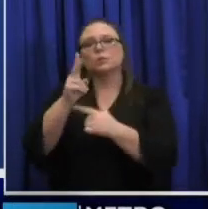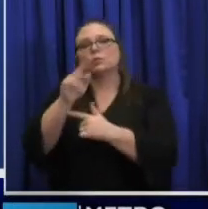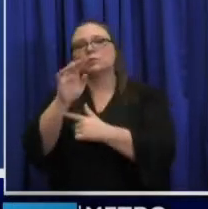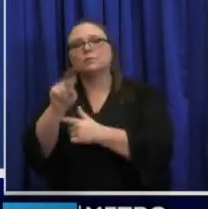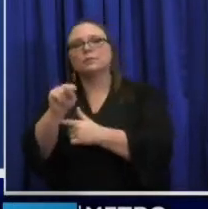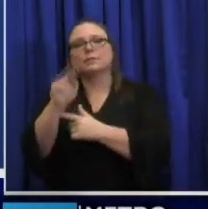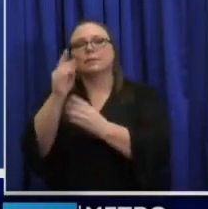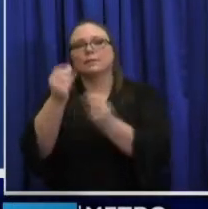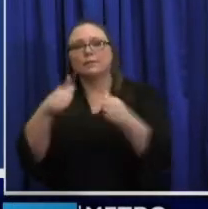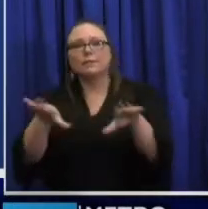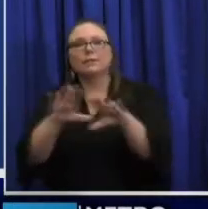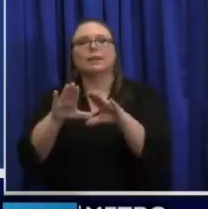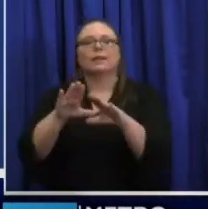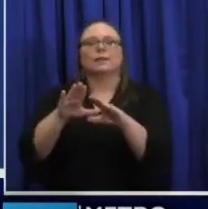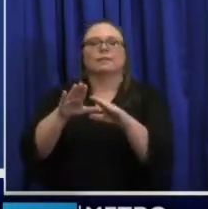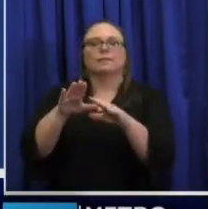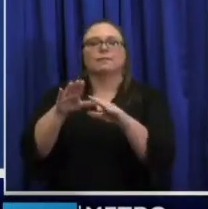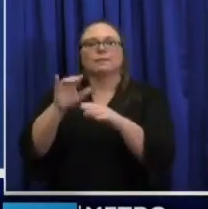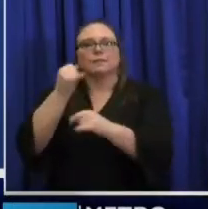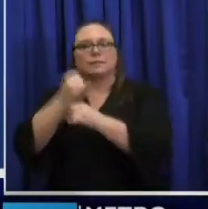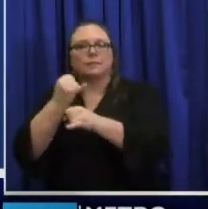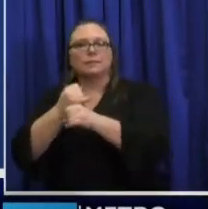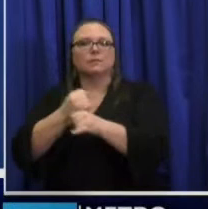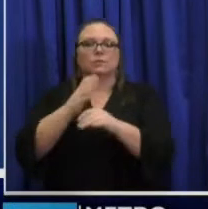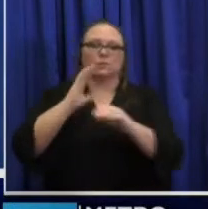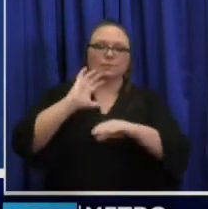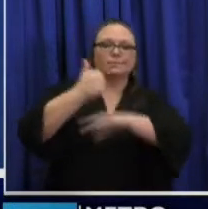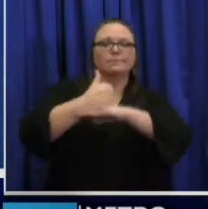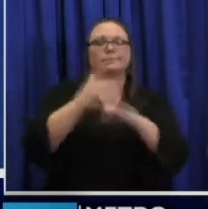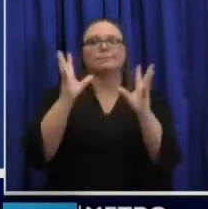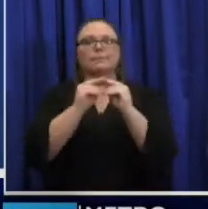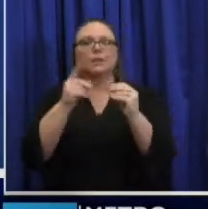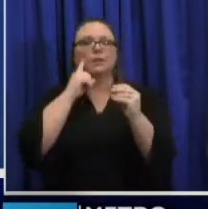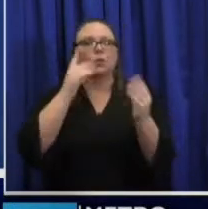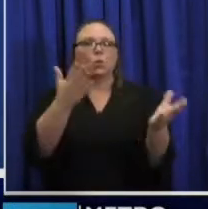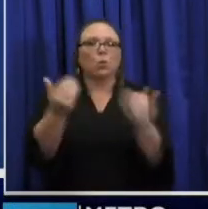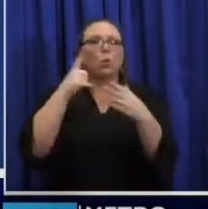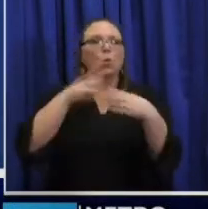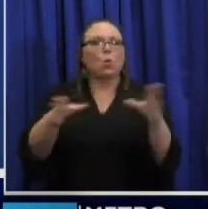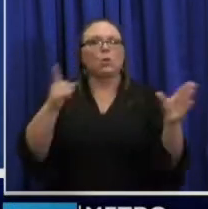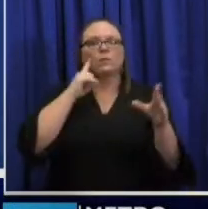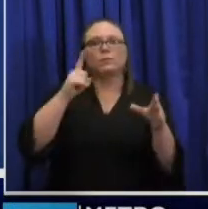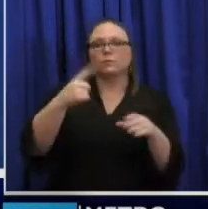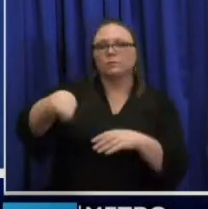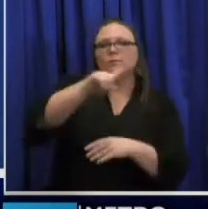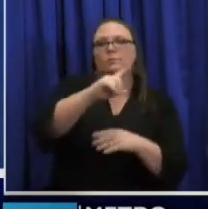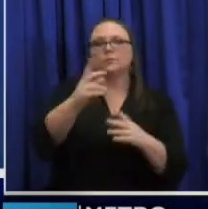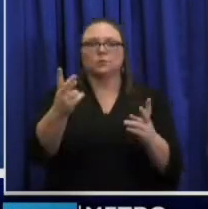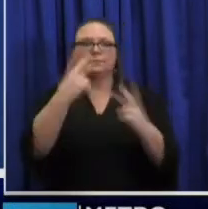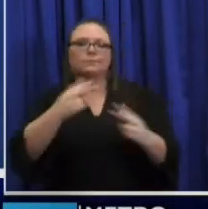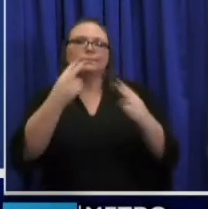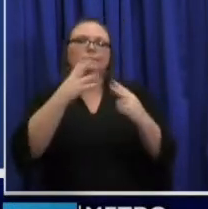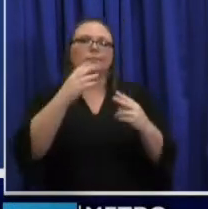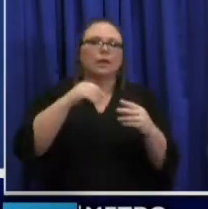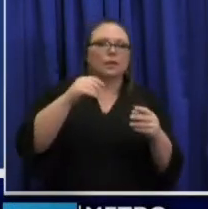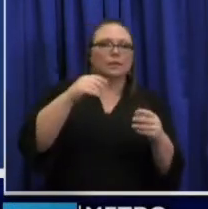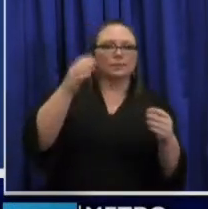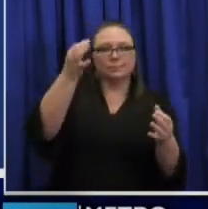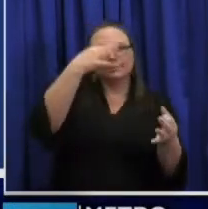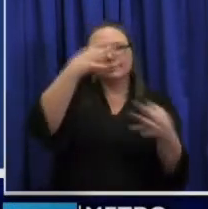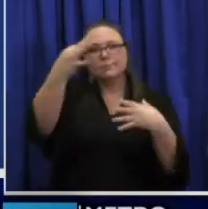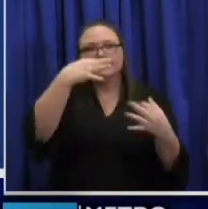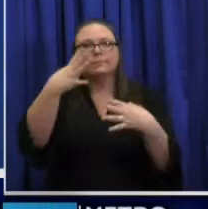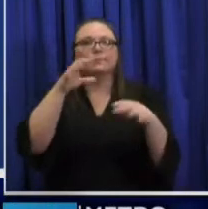to host a series of listening sessions that are open to the public. We will have more information about these listening sessions and how you can